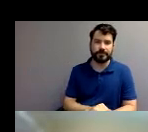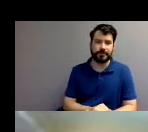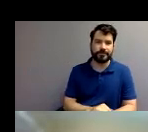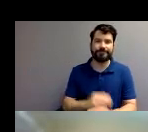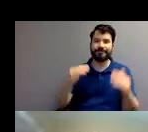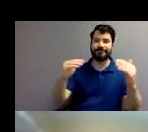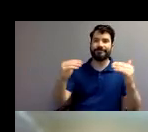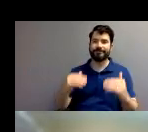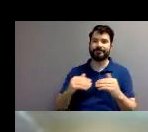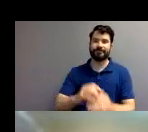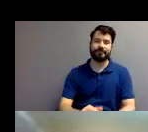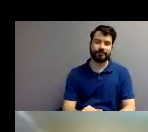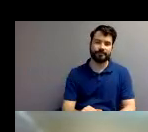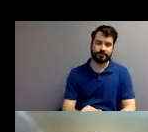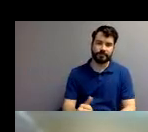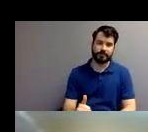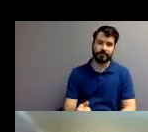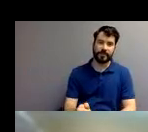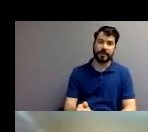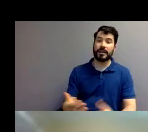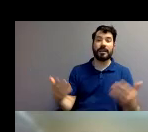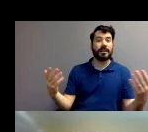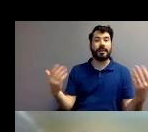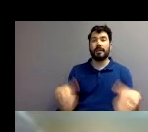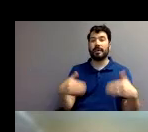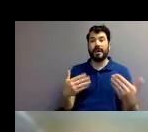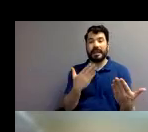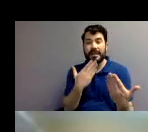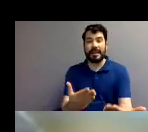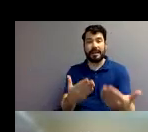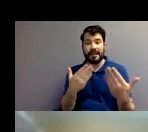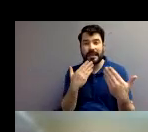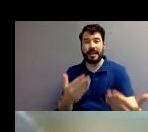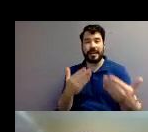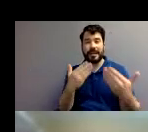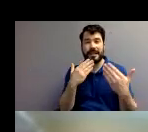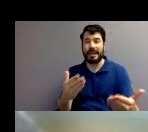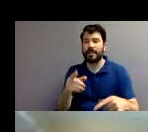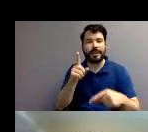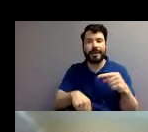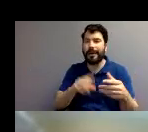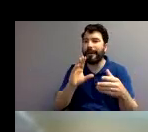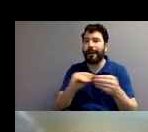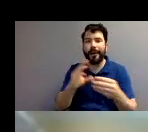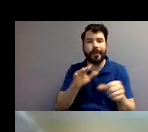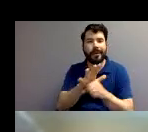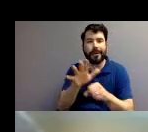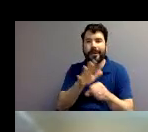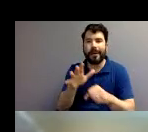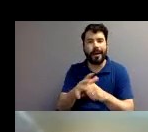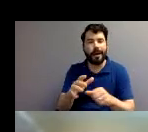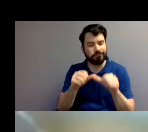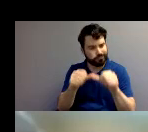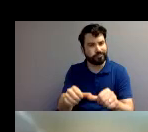Next slide. We can't say thank you enough. We really can't. This last update